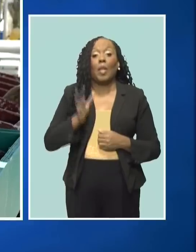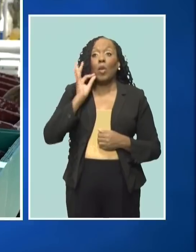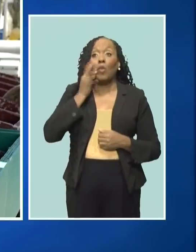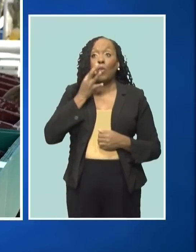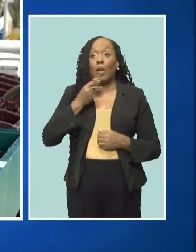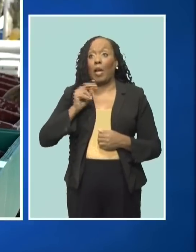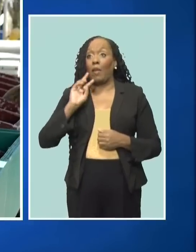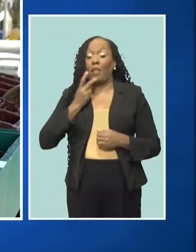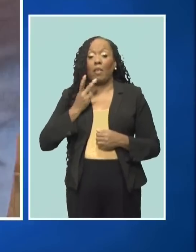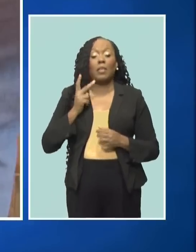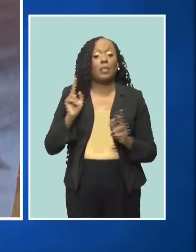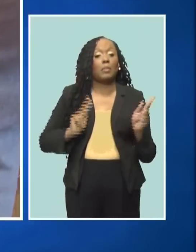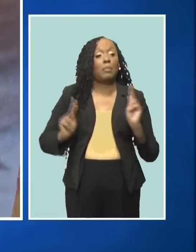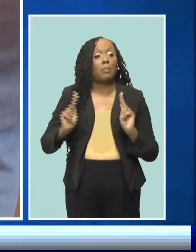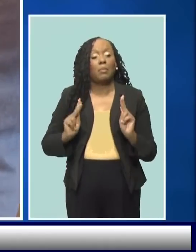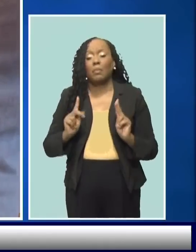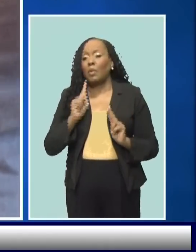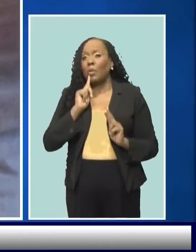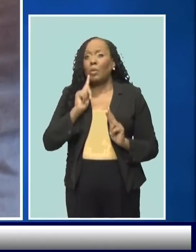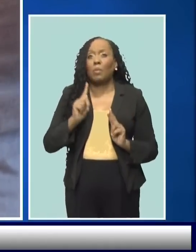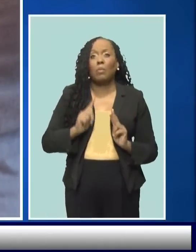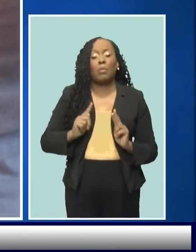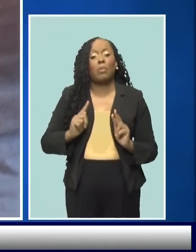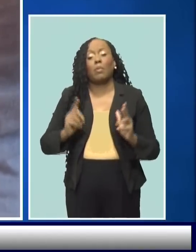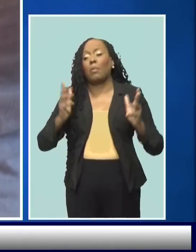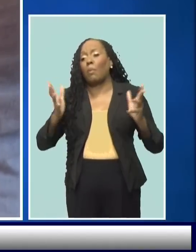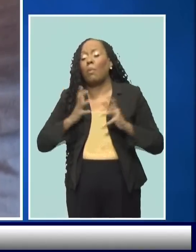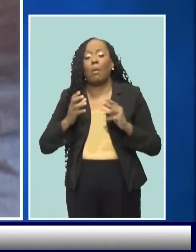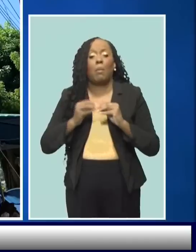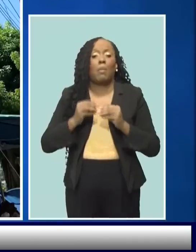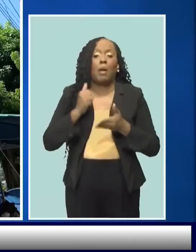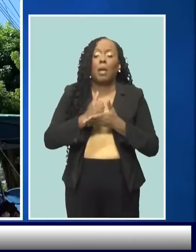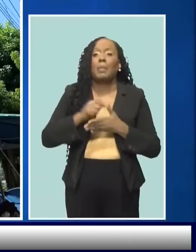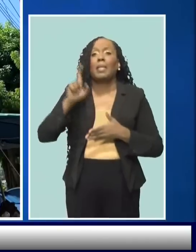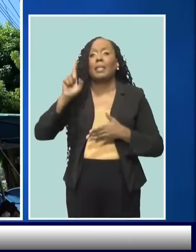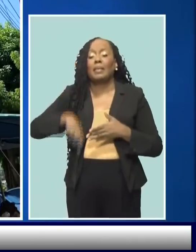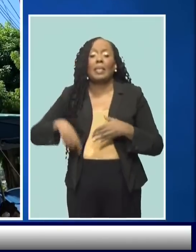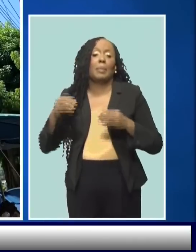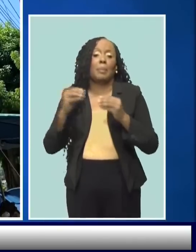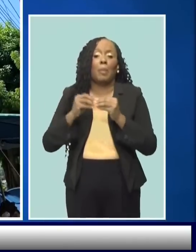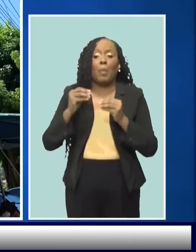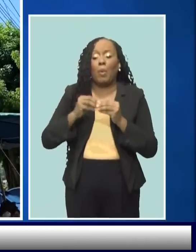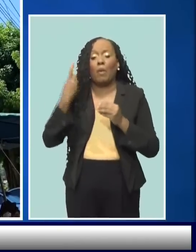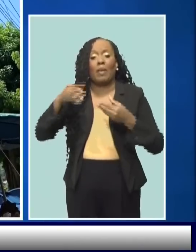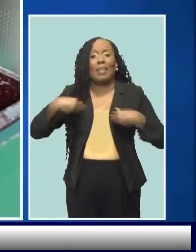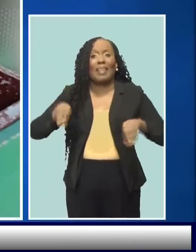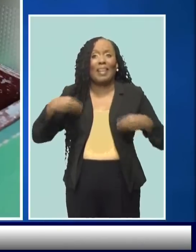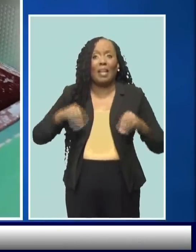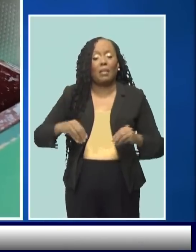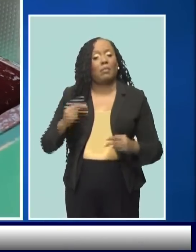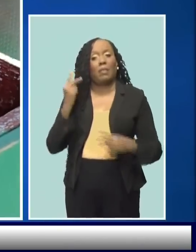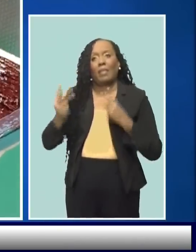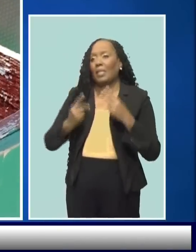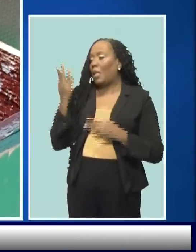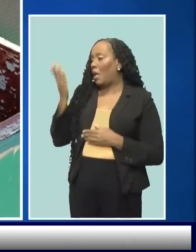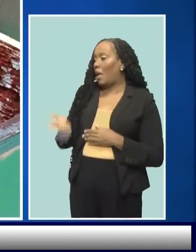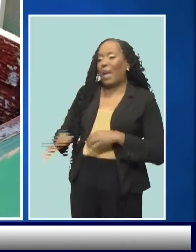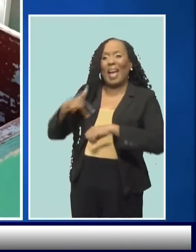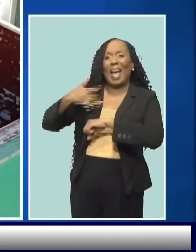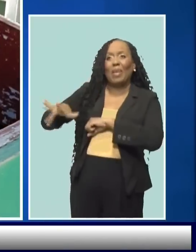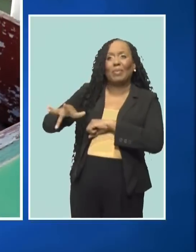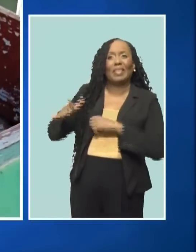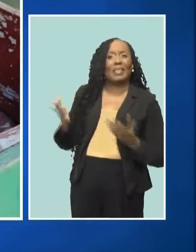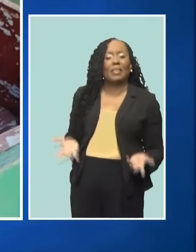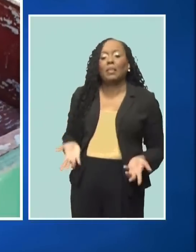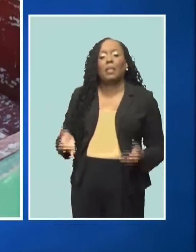vegetable vendors are praying for relief from the produce shortages on the island. CBC visited the Cheapside market where many of them with empty trays lamented